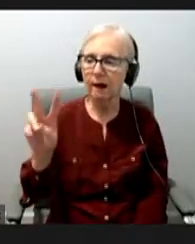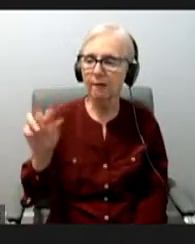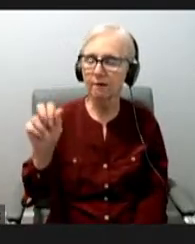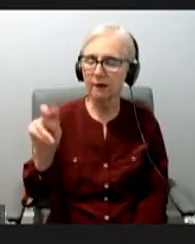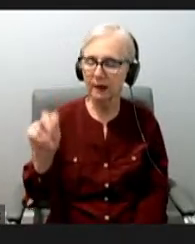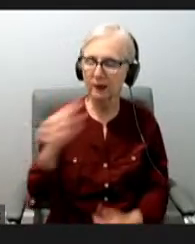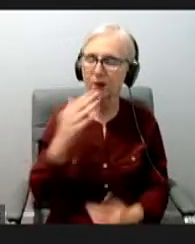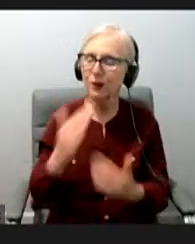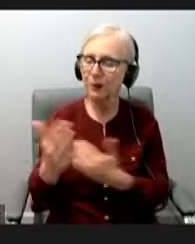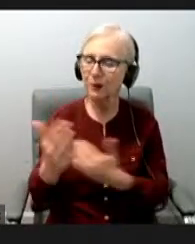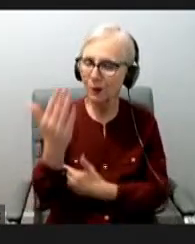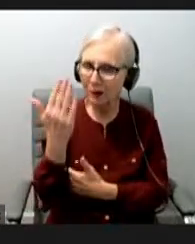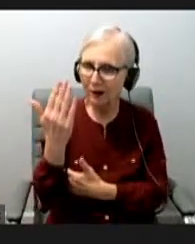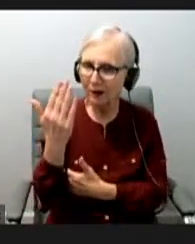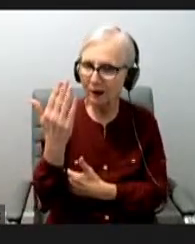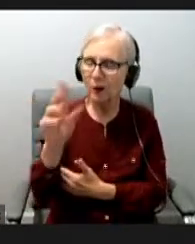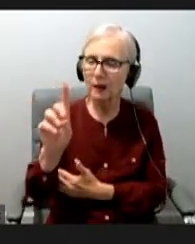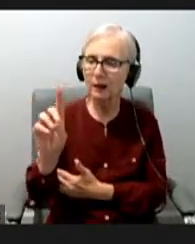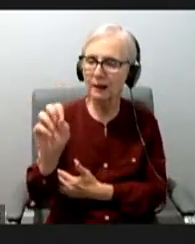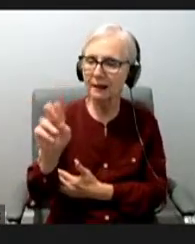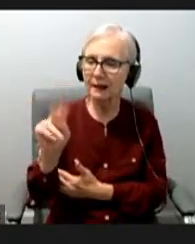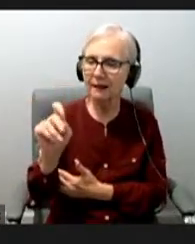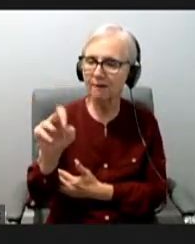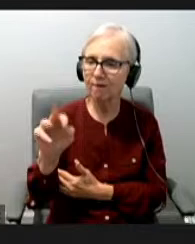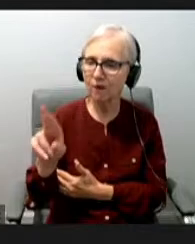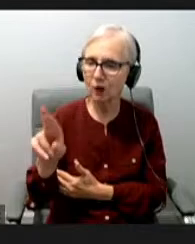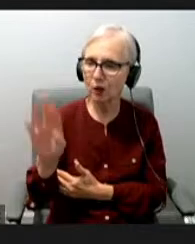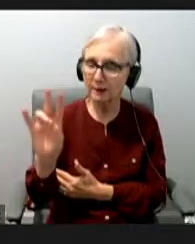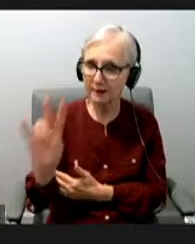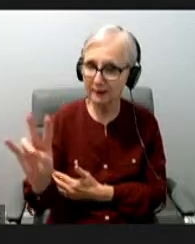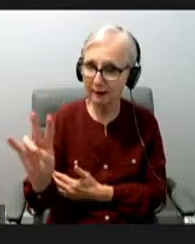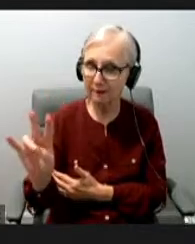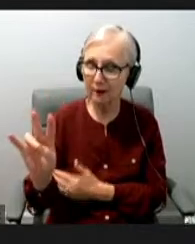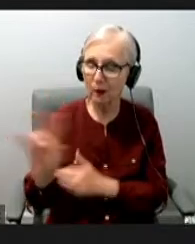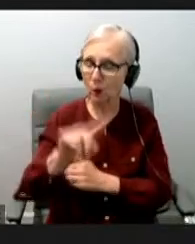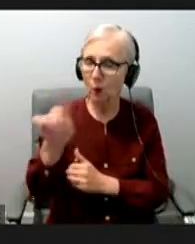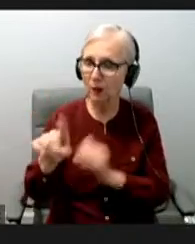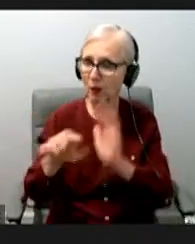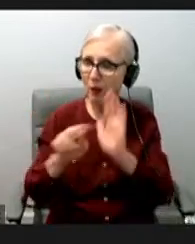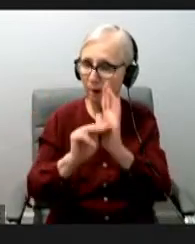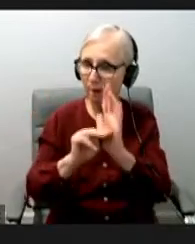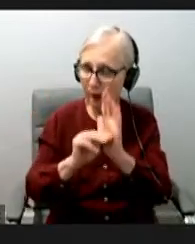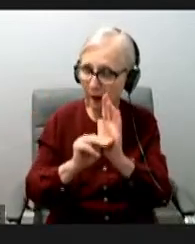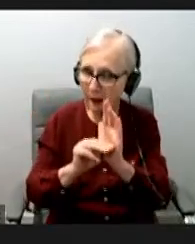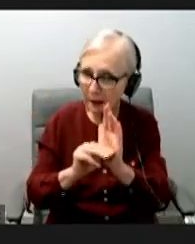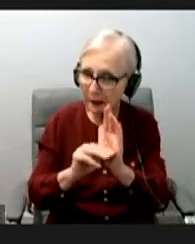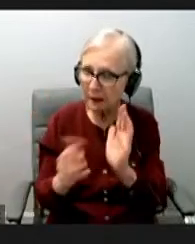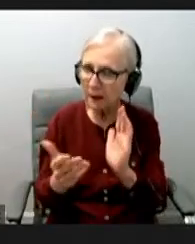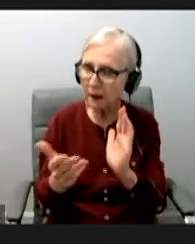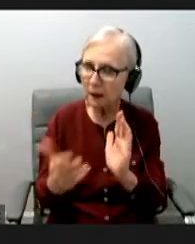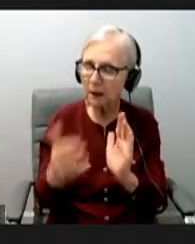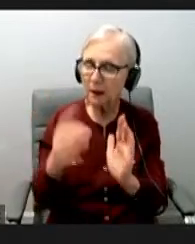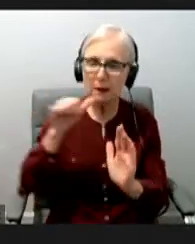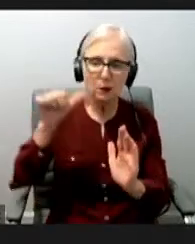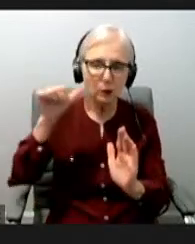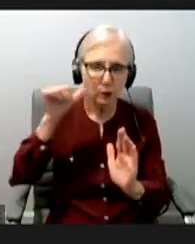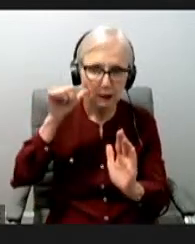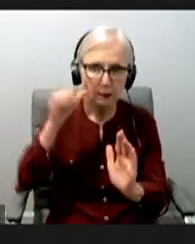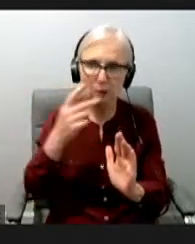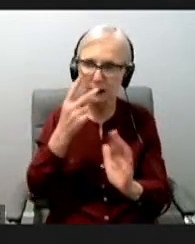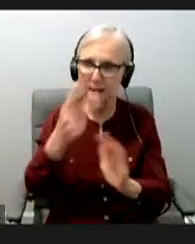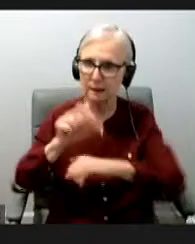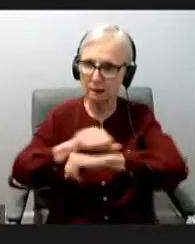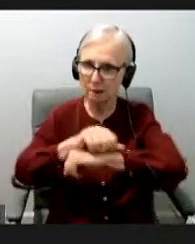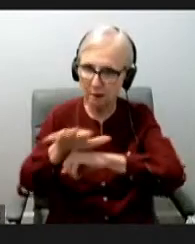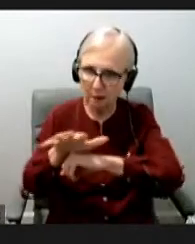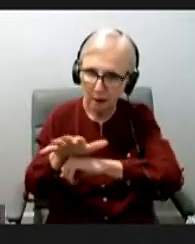Good morning. This is Ivan with Denver 7. A quick question on modeling and then a follow-up after that if I could. Yesterday, we saw COVID-19